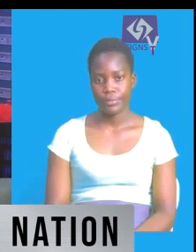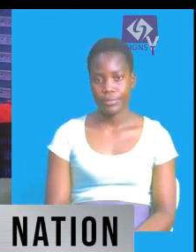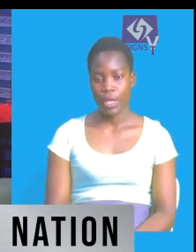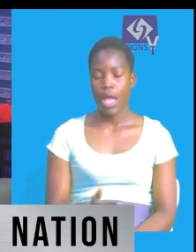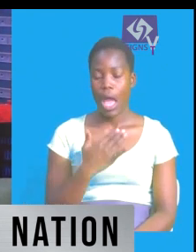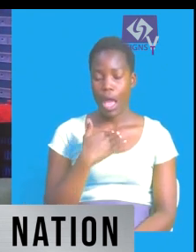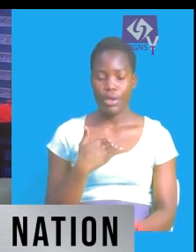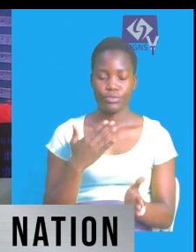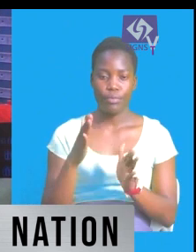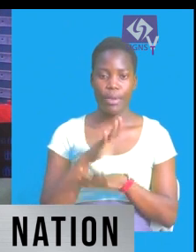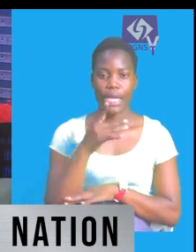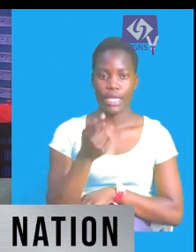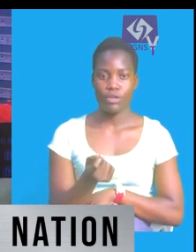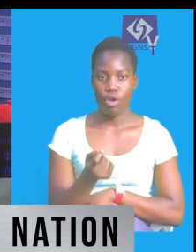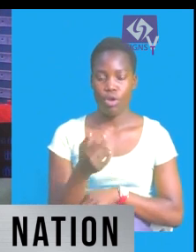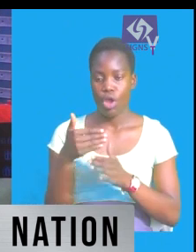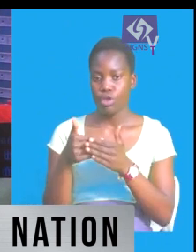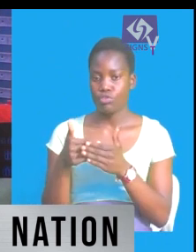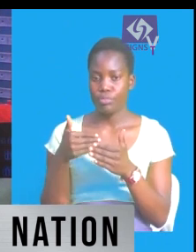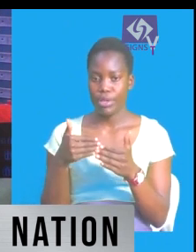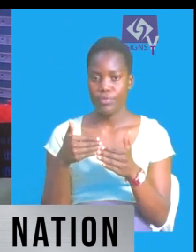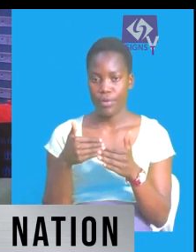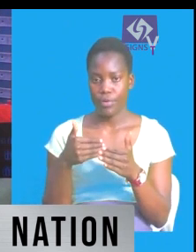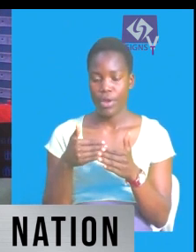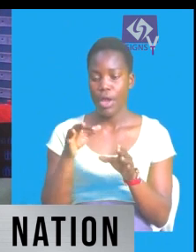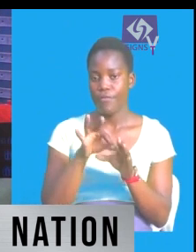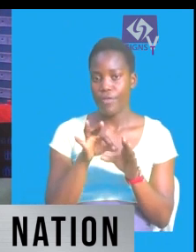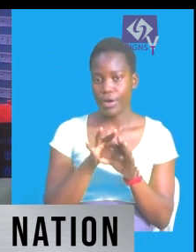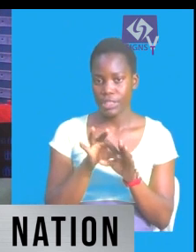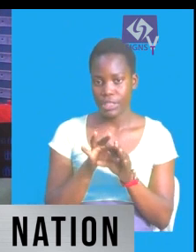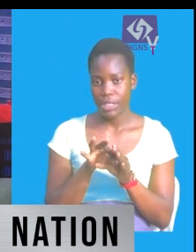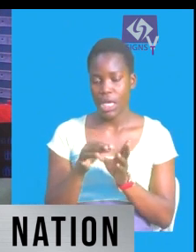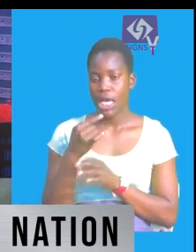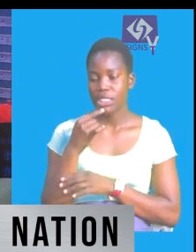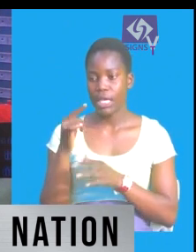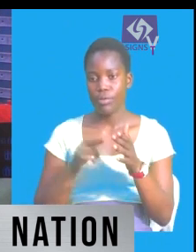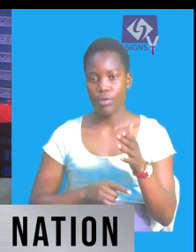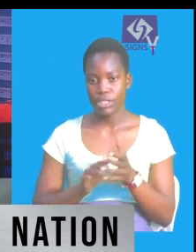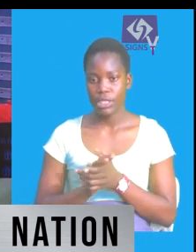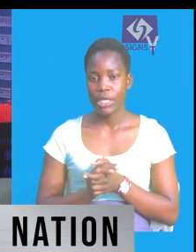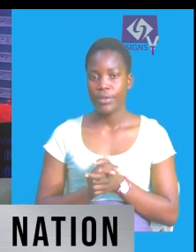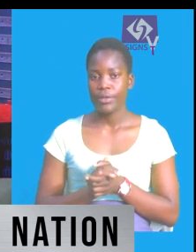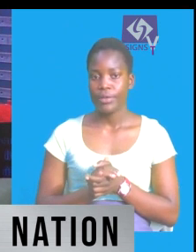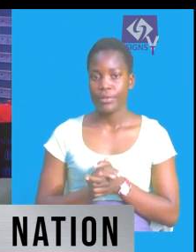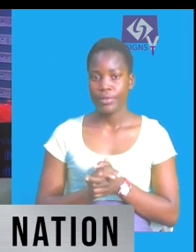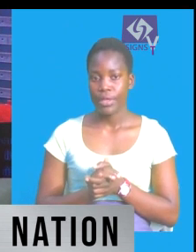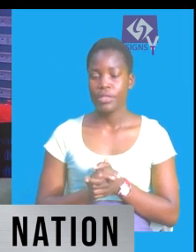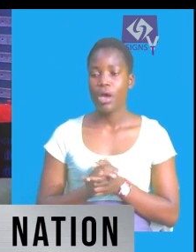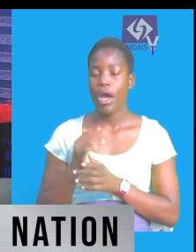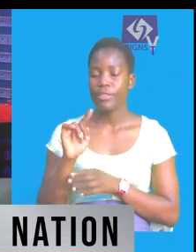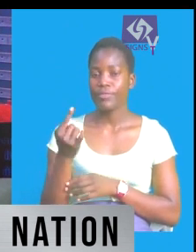let me go back to before voting. Wakatuambia the first 100